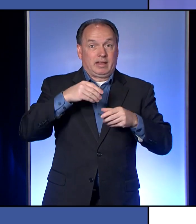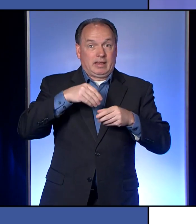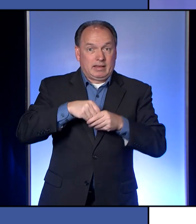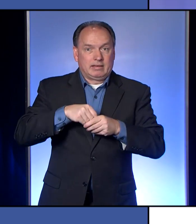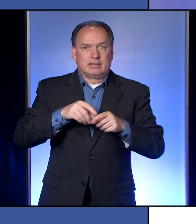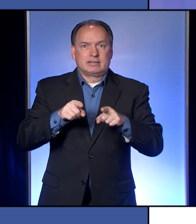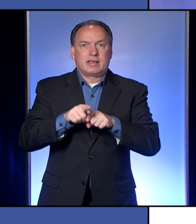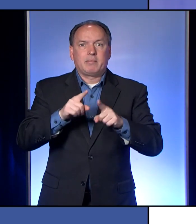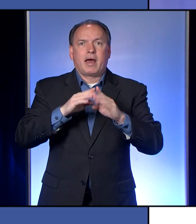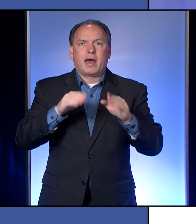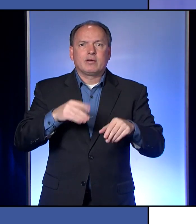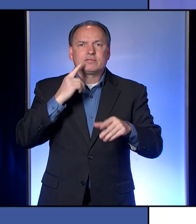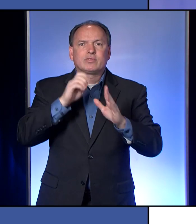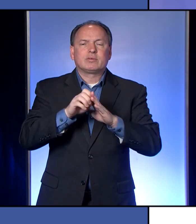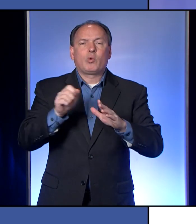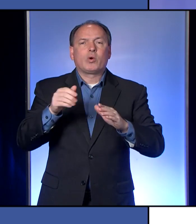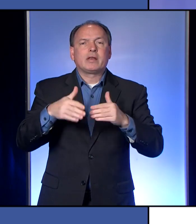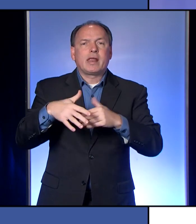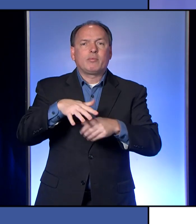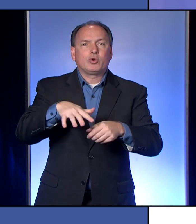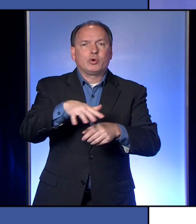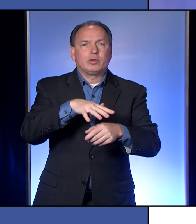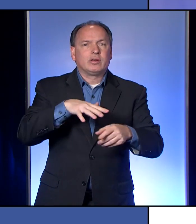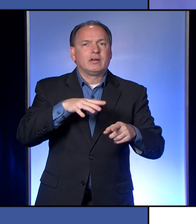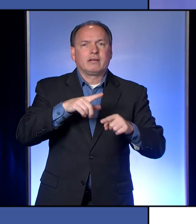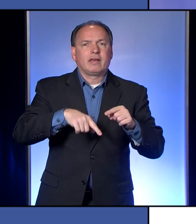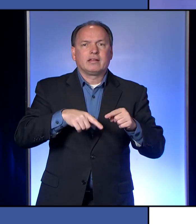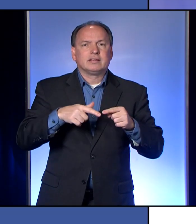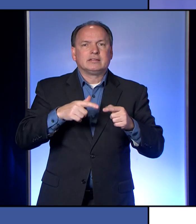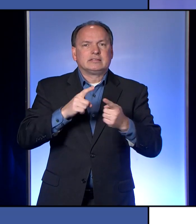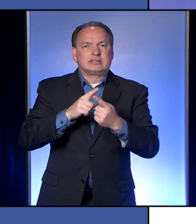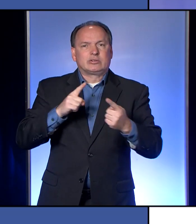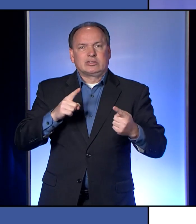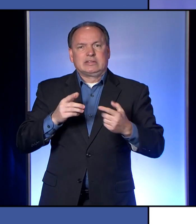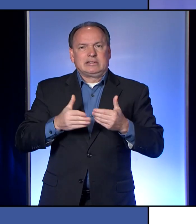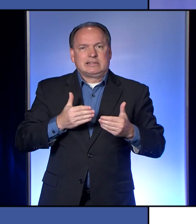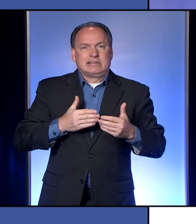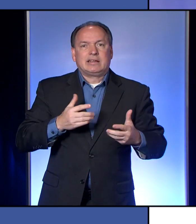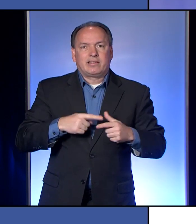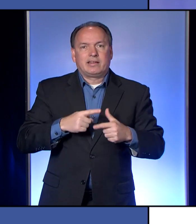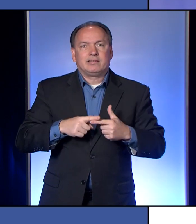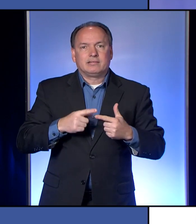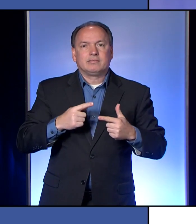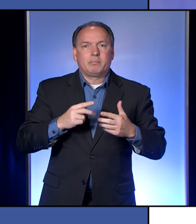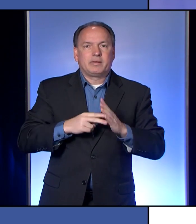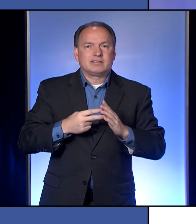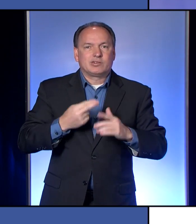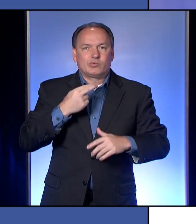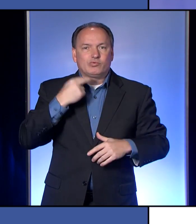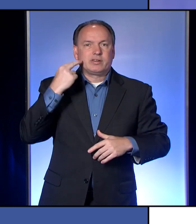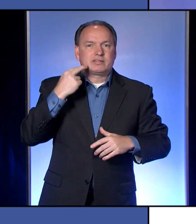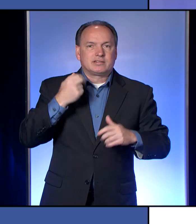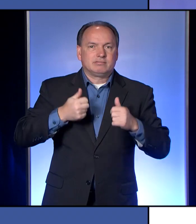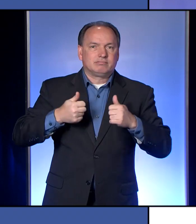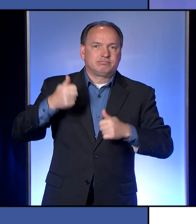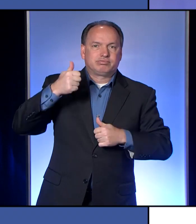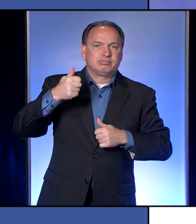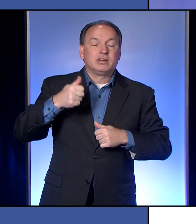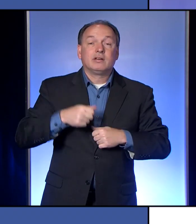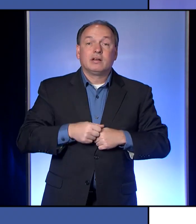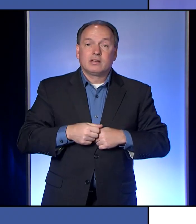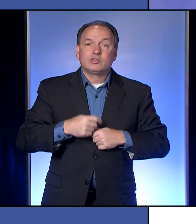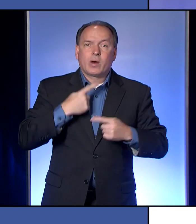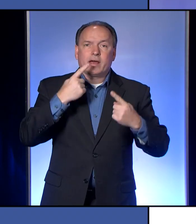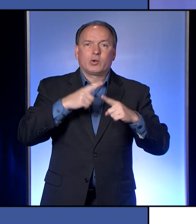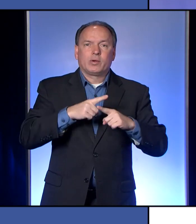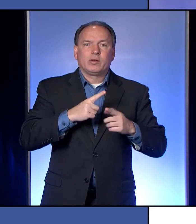example, or living in a neighborhood where they can't socially distance as easily, then you're going to have the higher numbers. So I would agree with what I saw